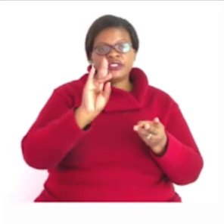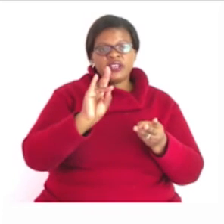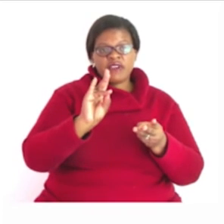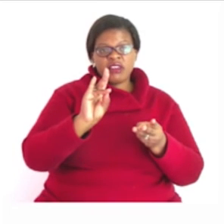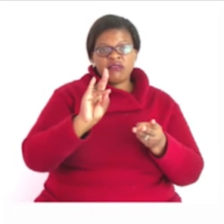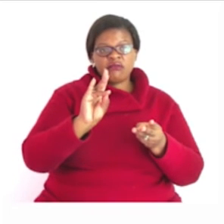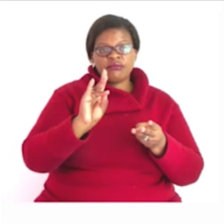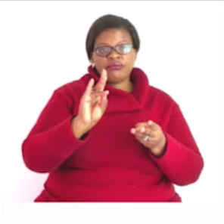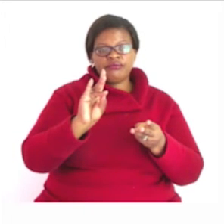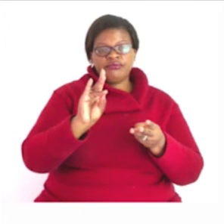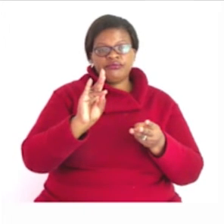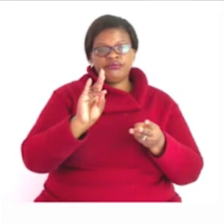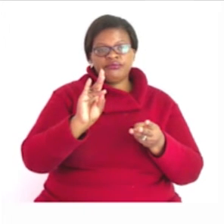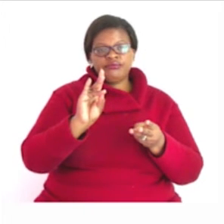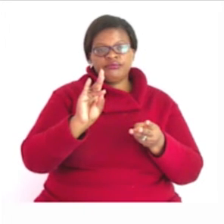7,